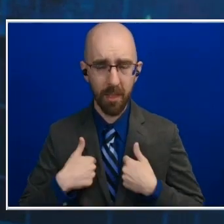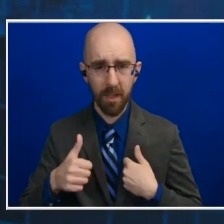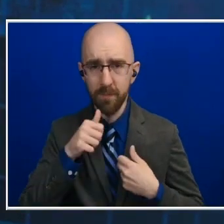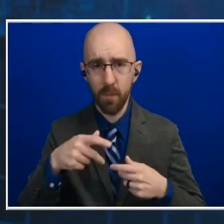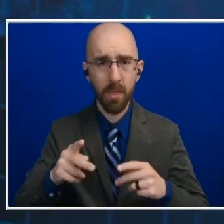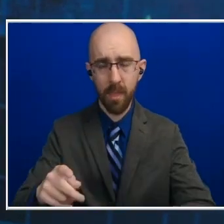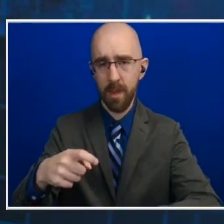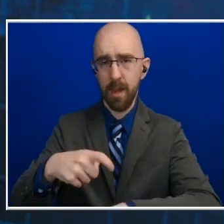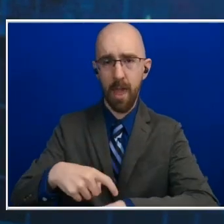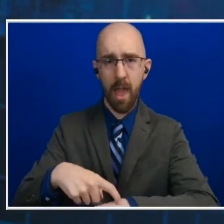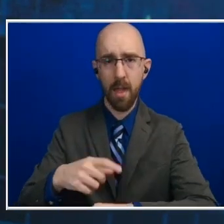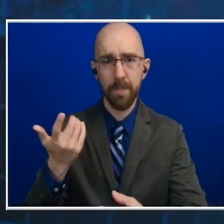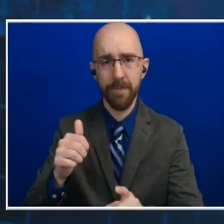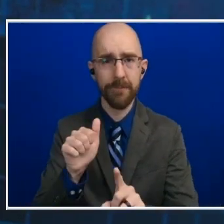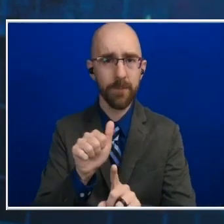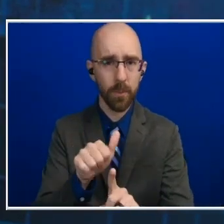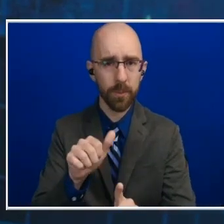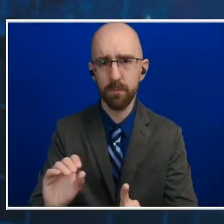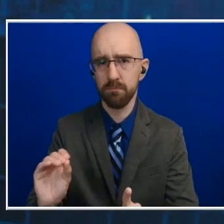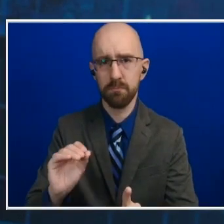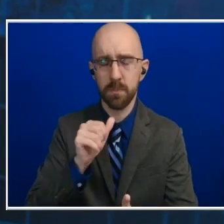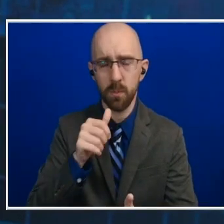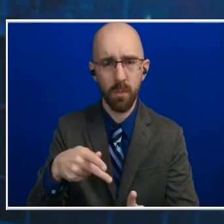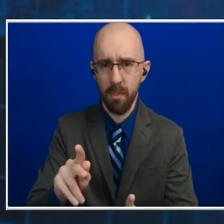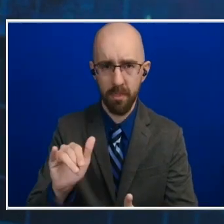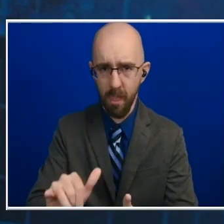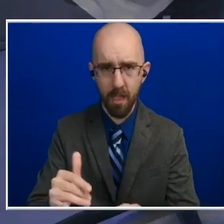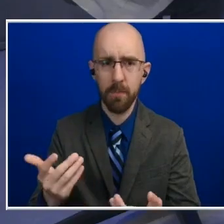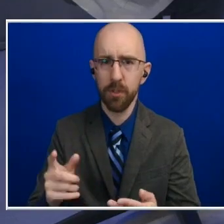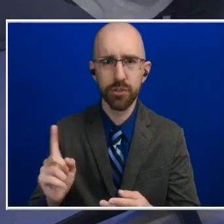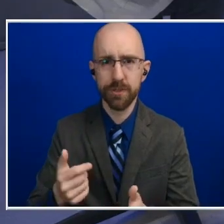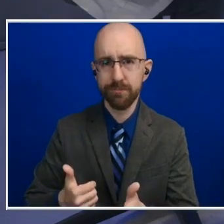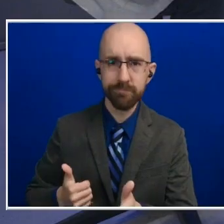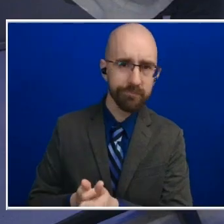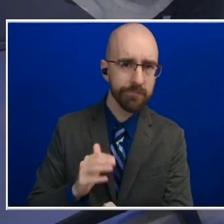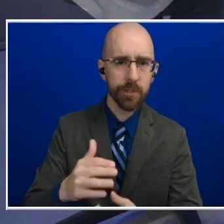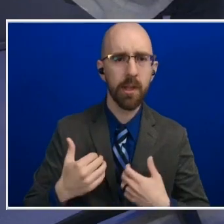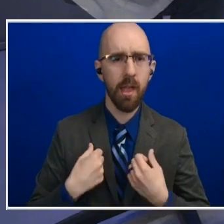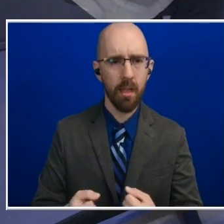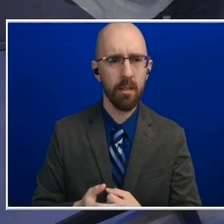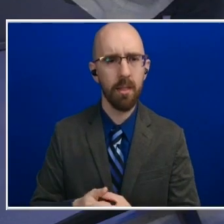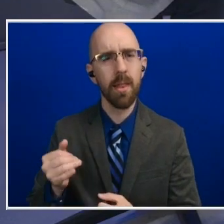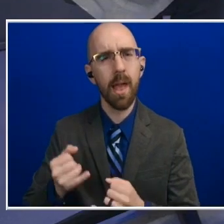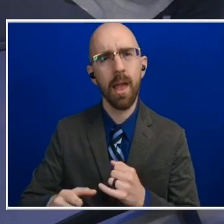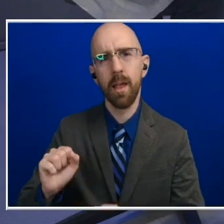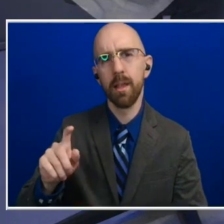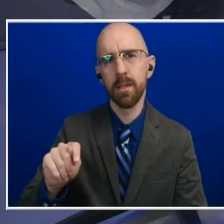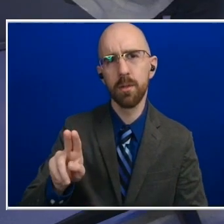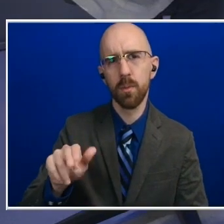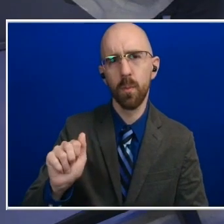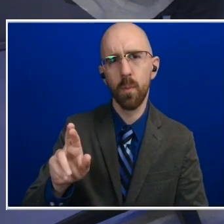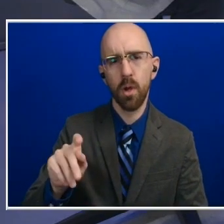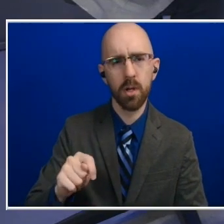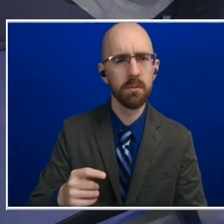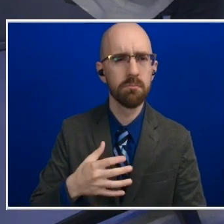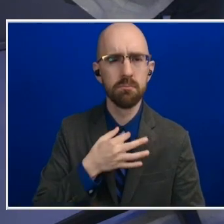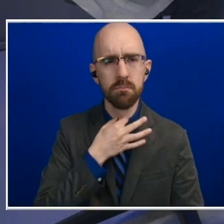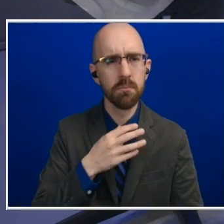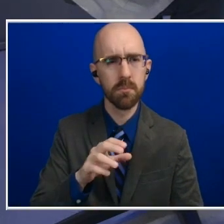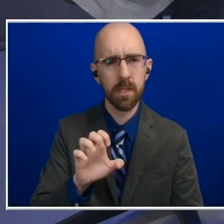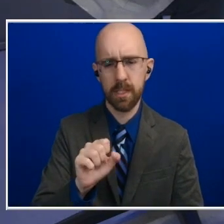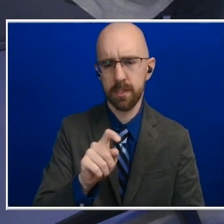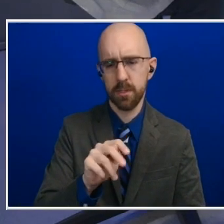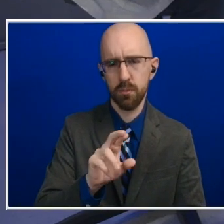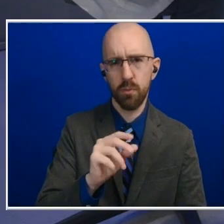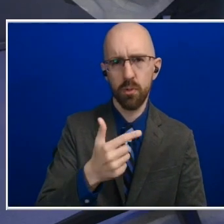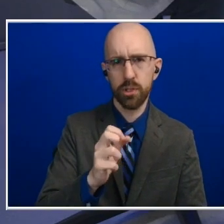and everything, but yes, just be on top of your health. Last question. Stuart wants to know, if estrogen fuels breast cancer in women, does testosterone fuel